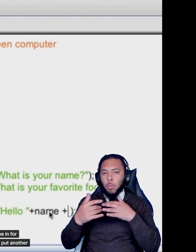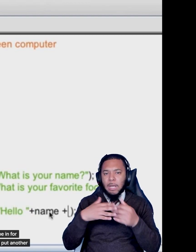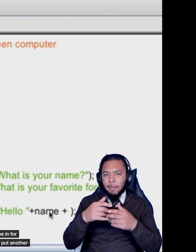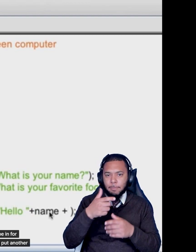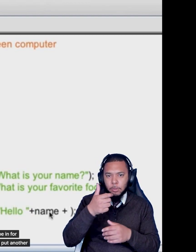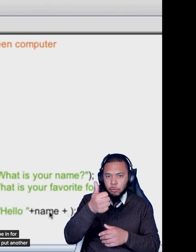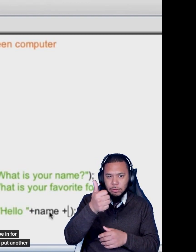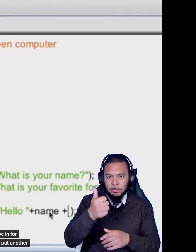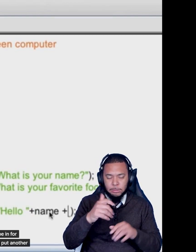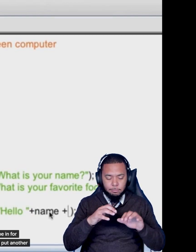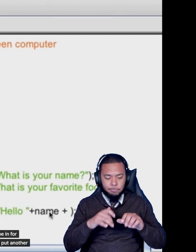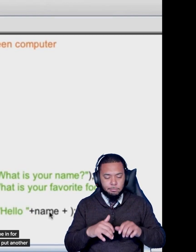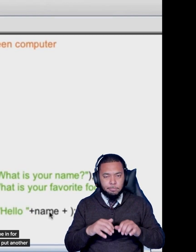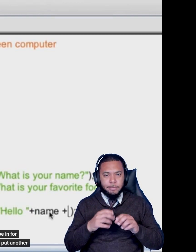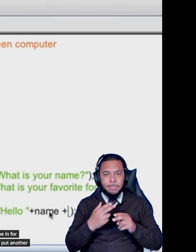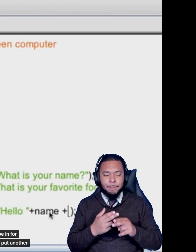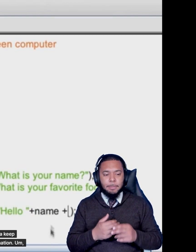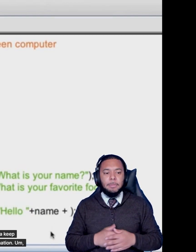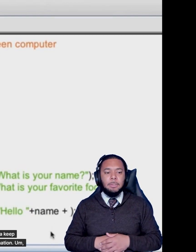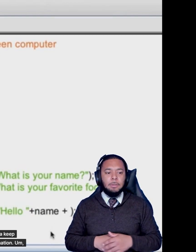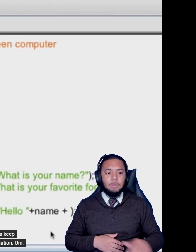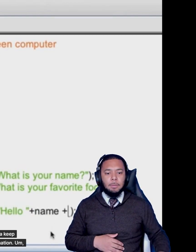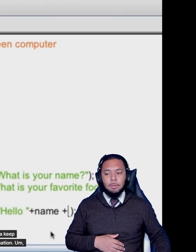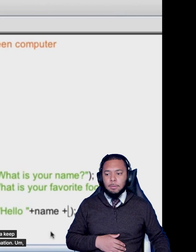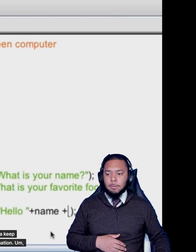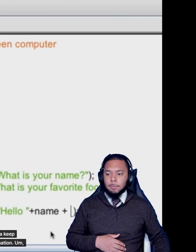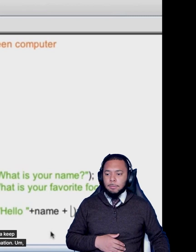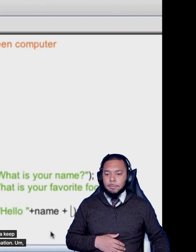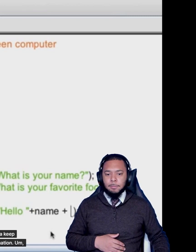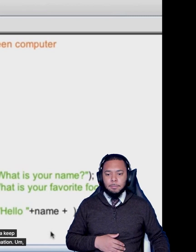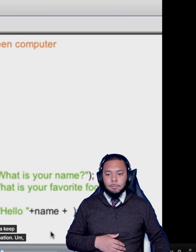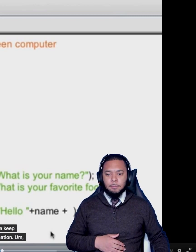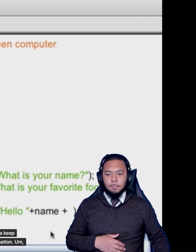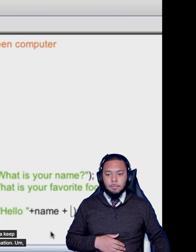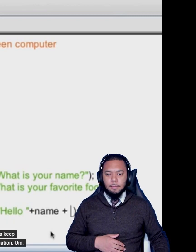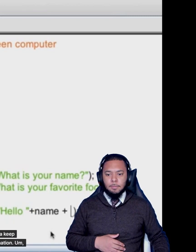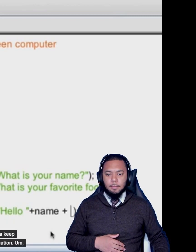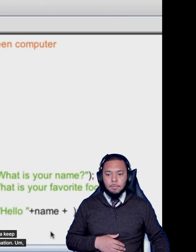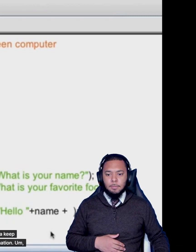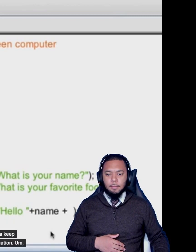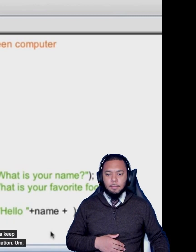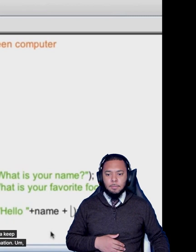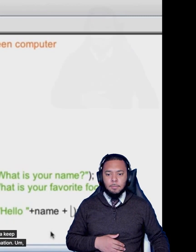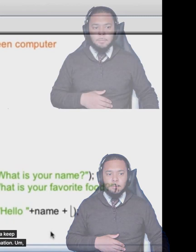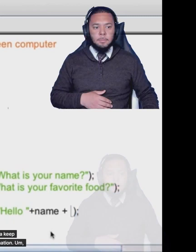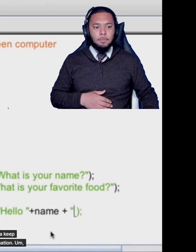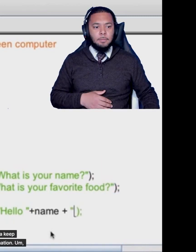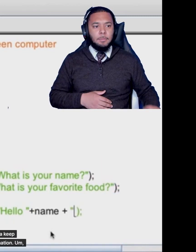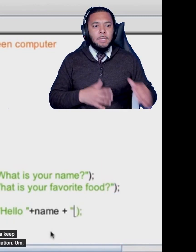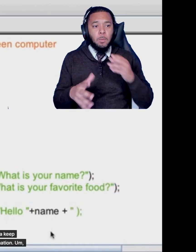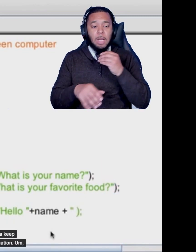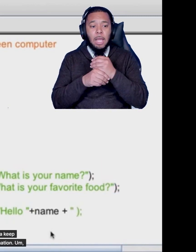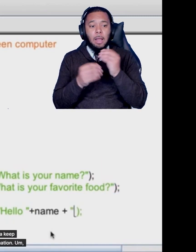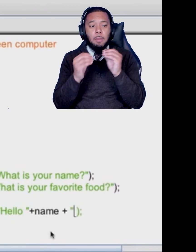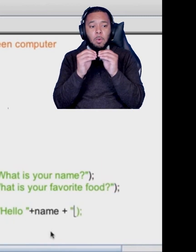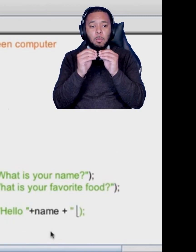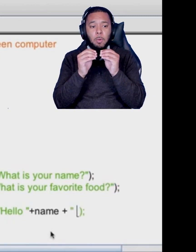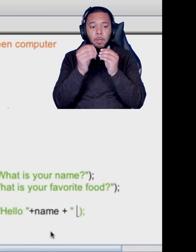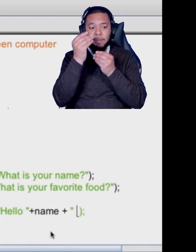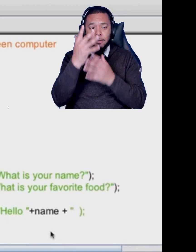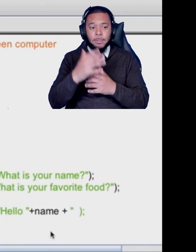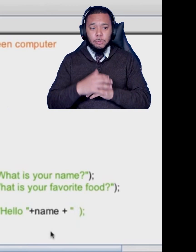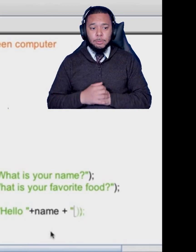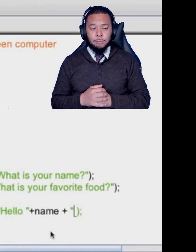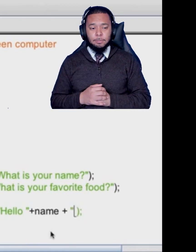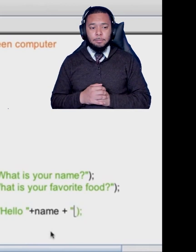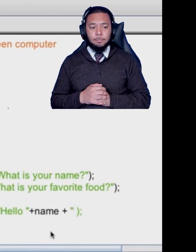name. And then I'm going to put another plus sign because I want to keep adding to this string of information.